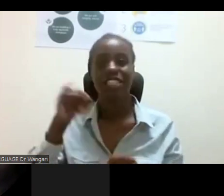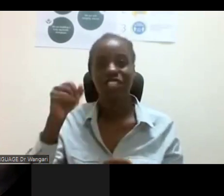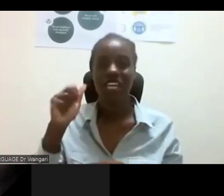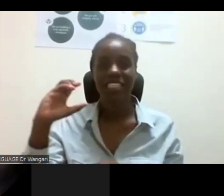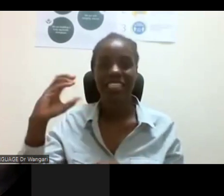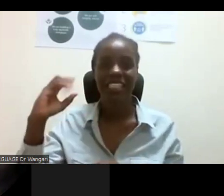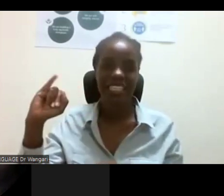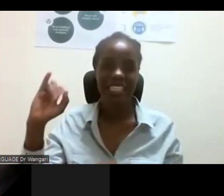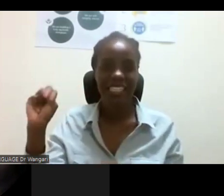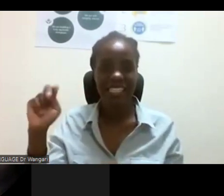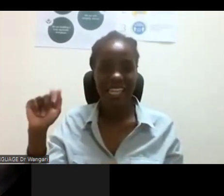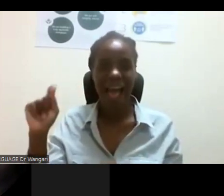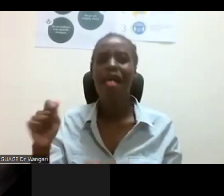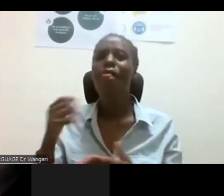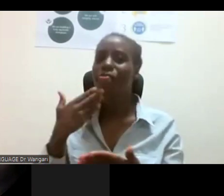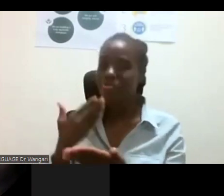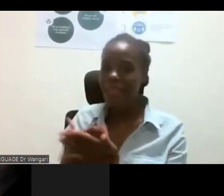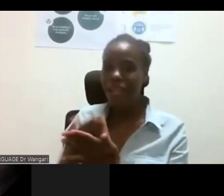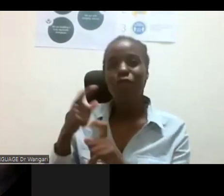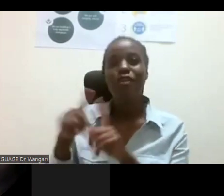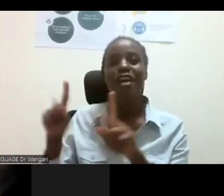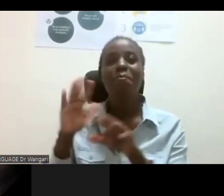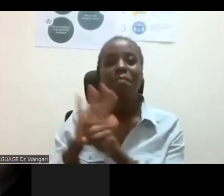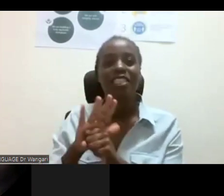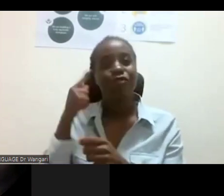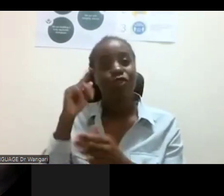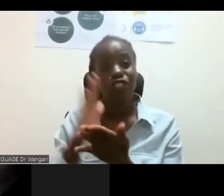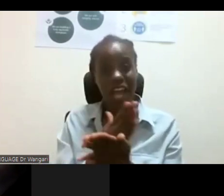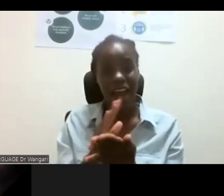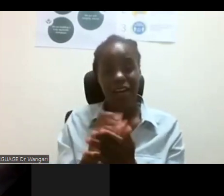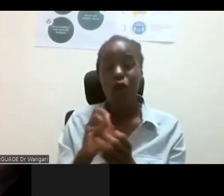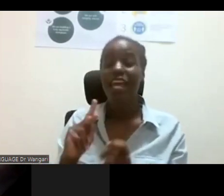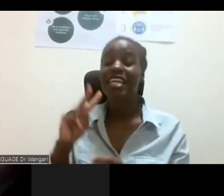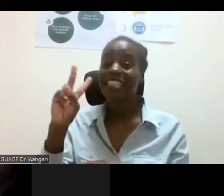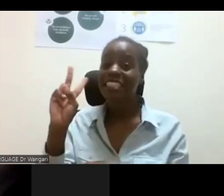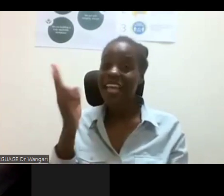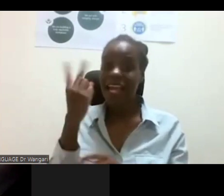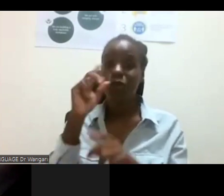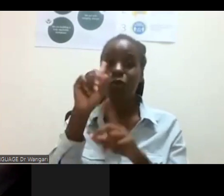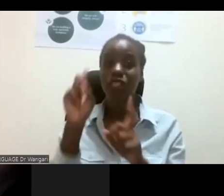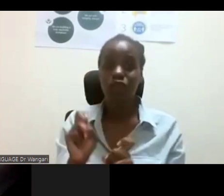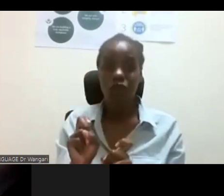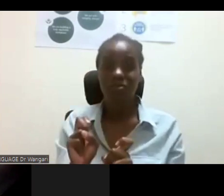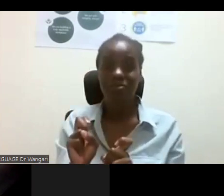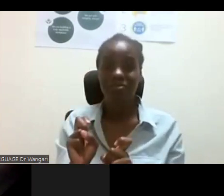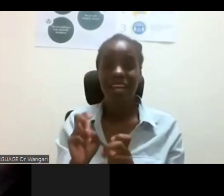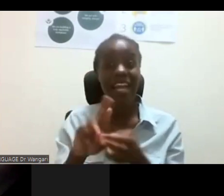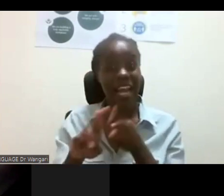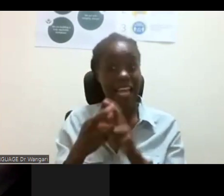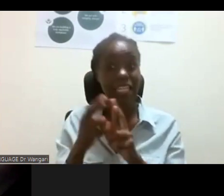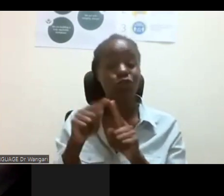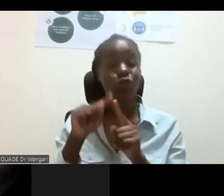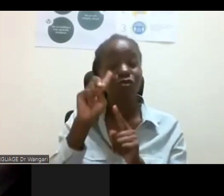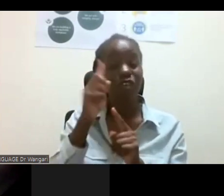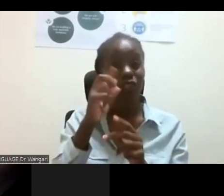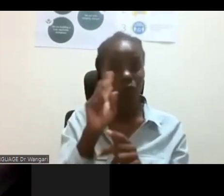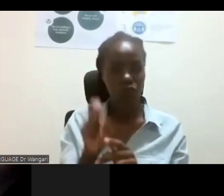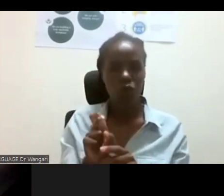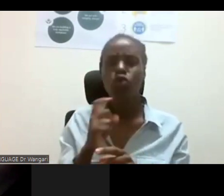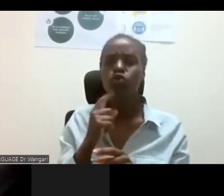very much for sharing that. So my second and very related question is, as a nurse and a survivor